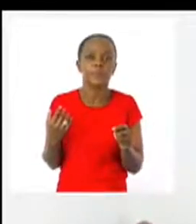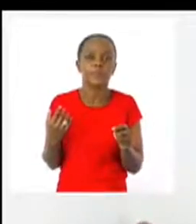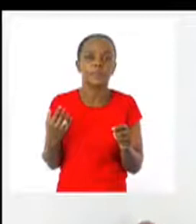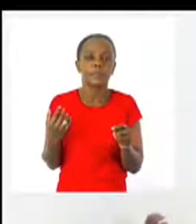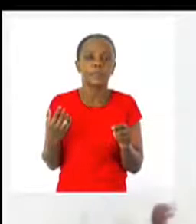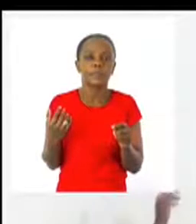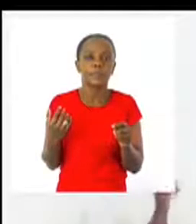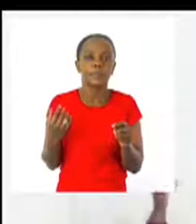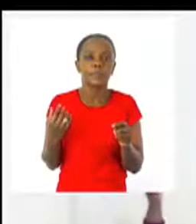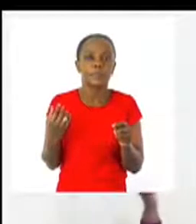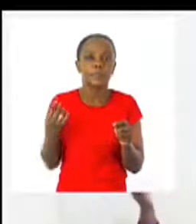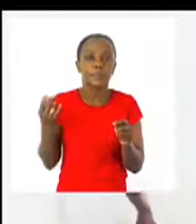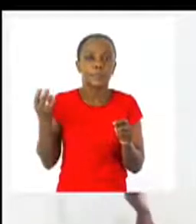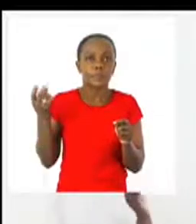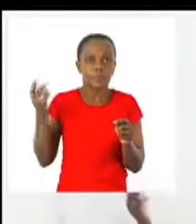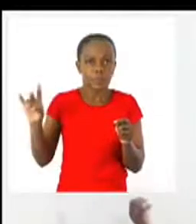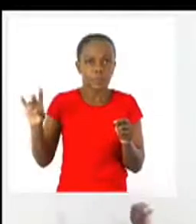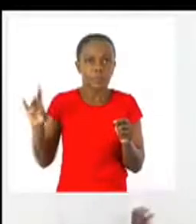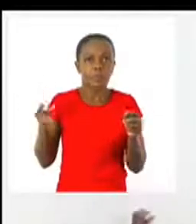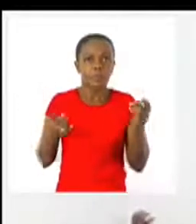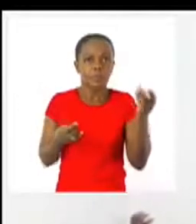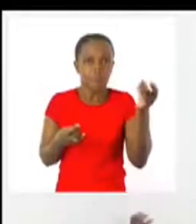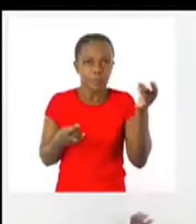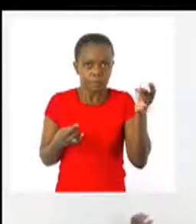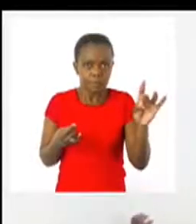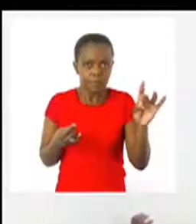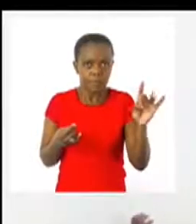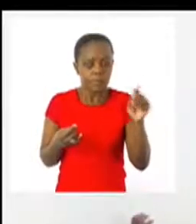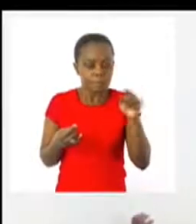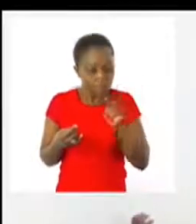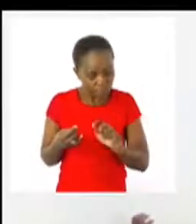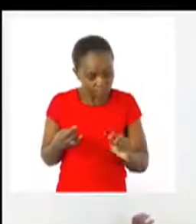Good. 7, 8.